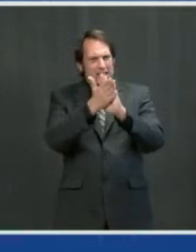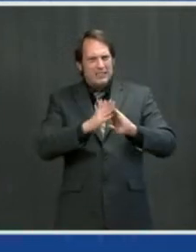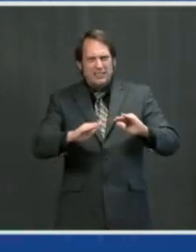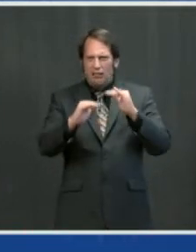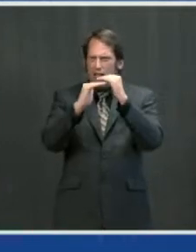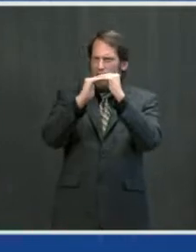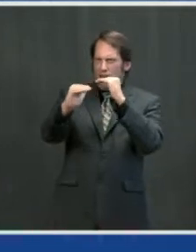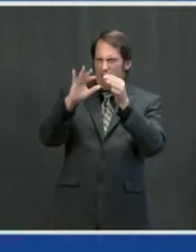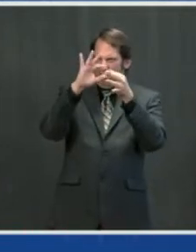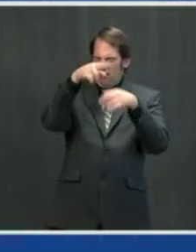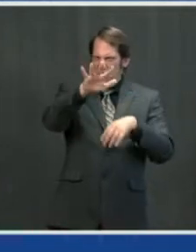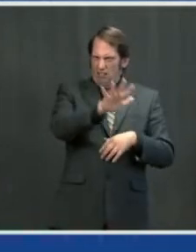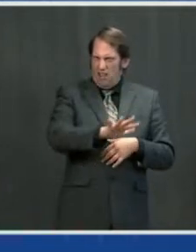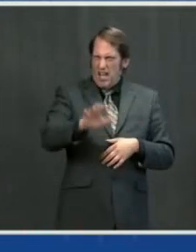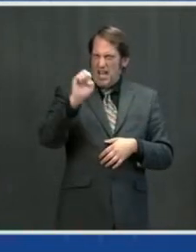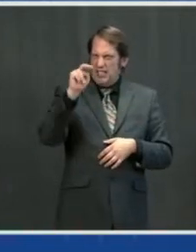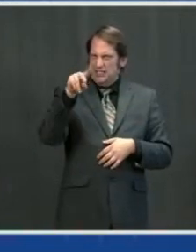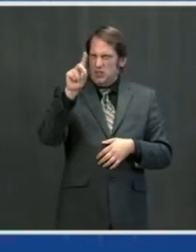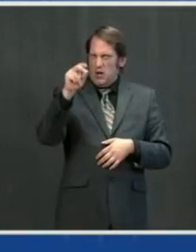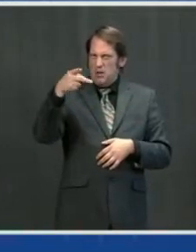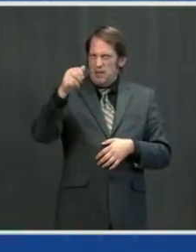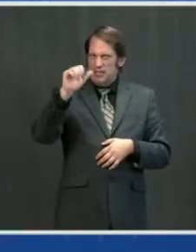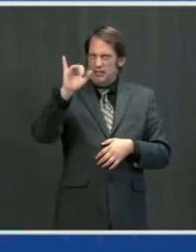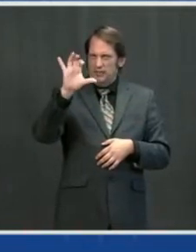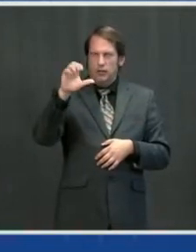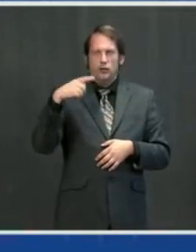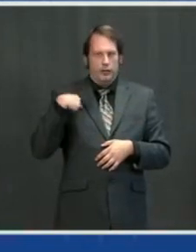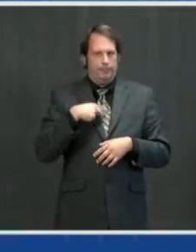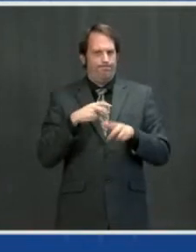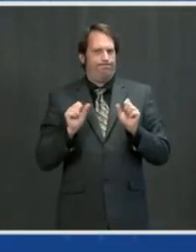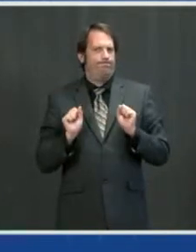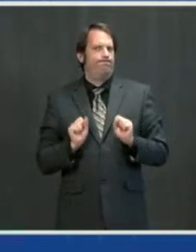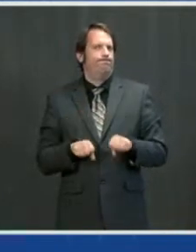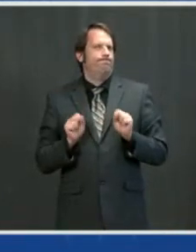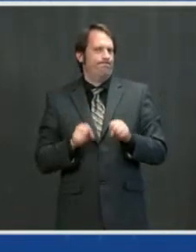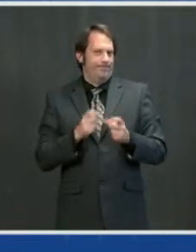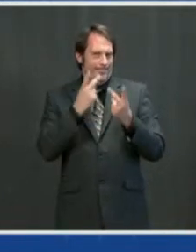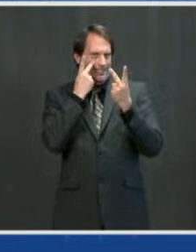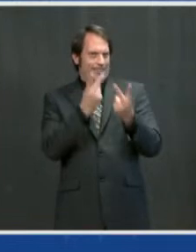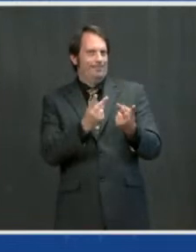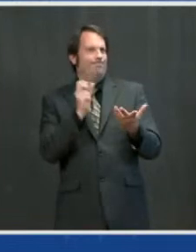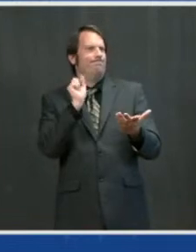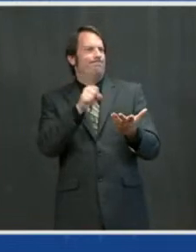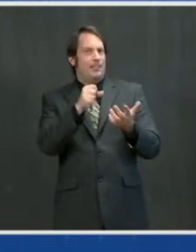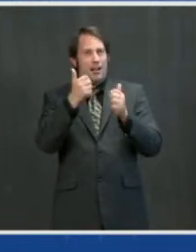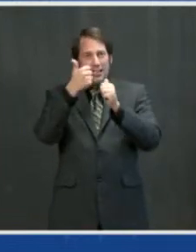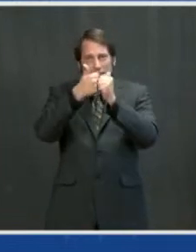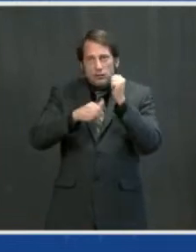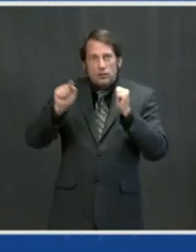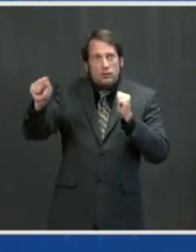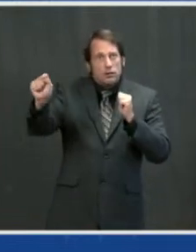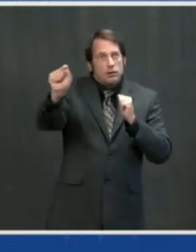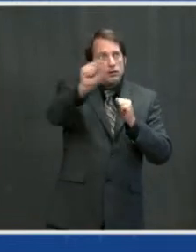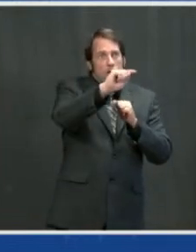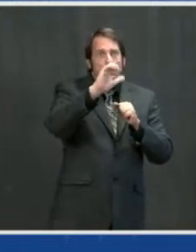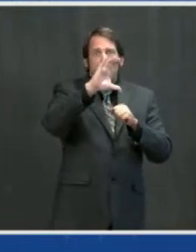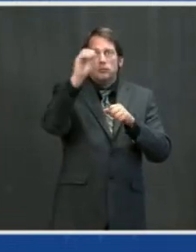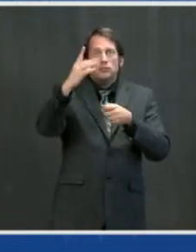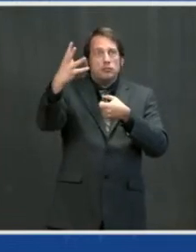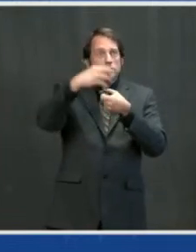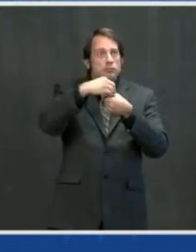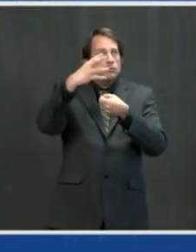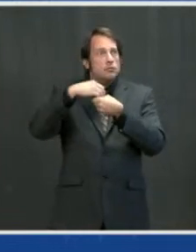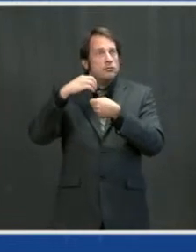both of us recognize that trilateral cooperation, including the ROK, has never been as important